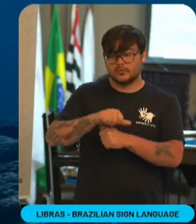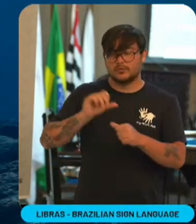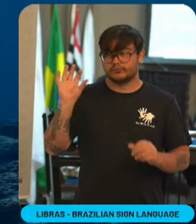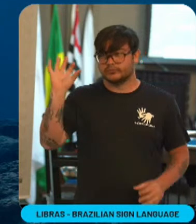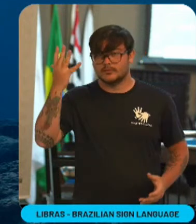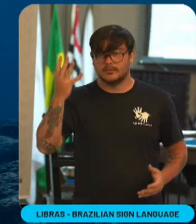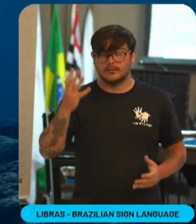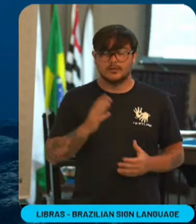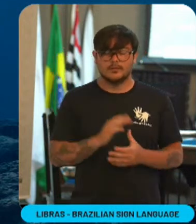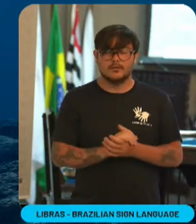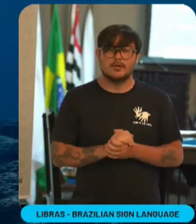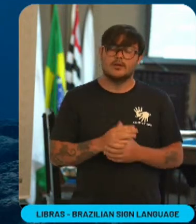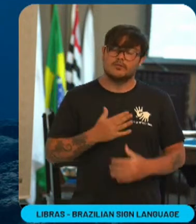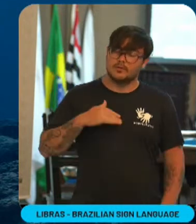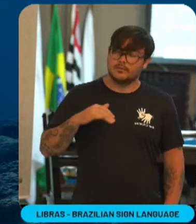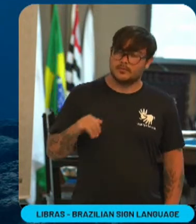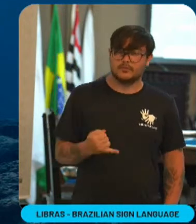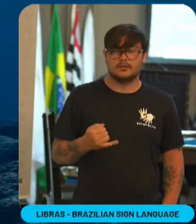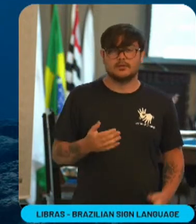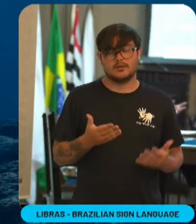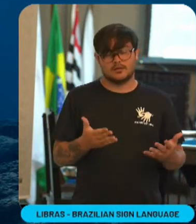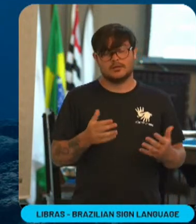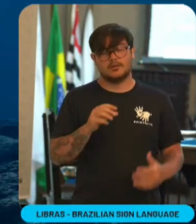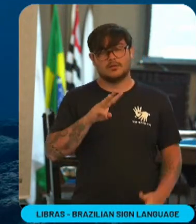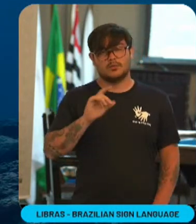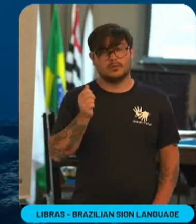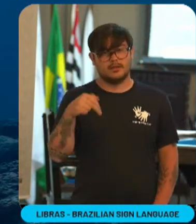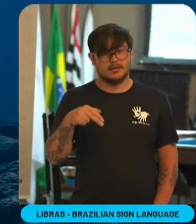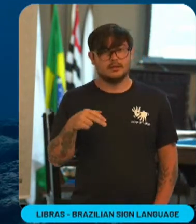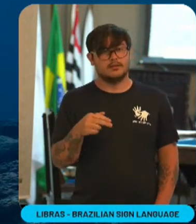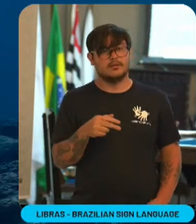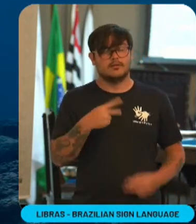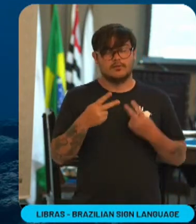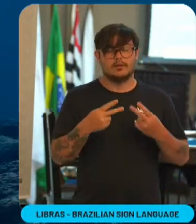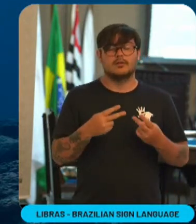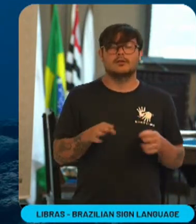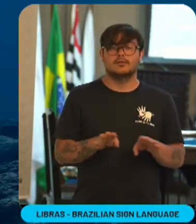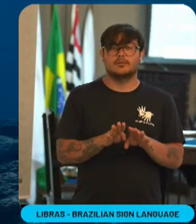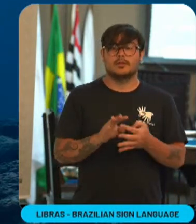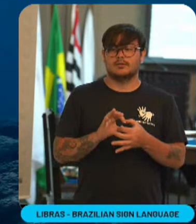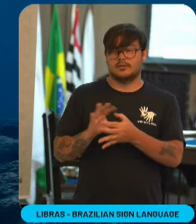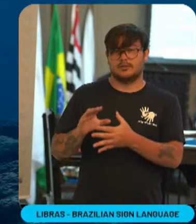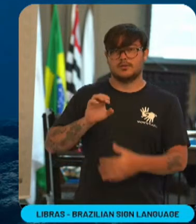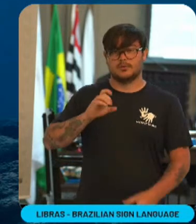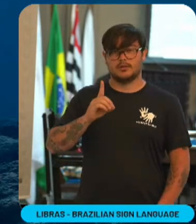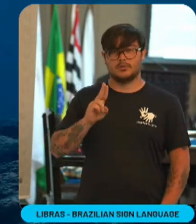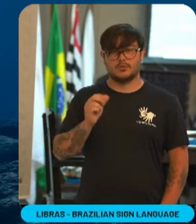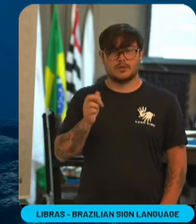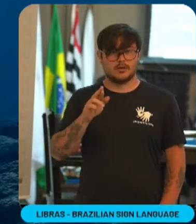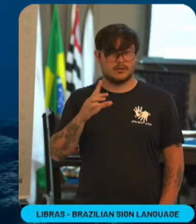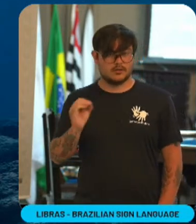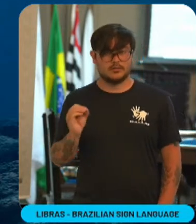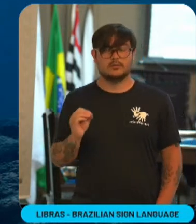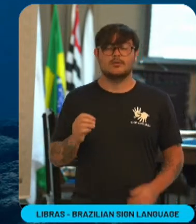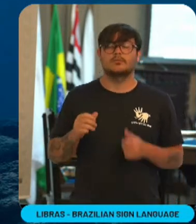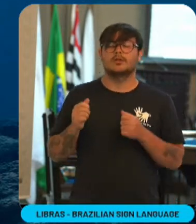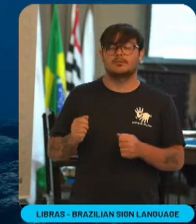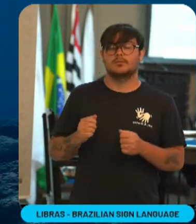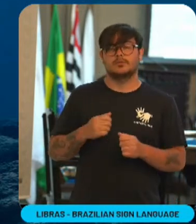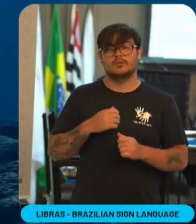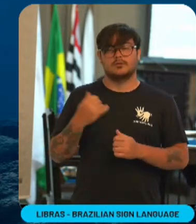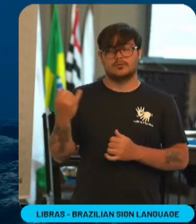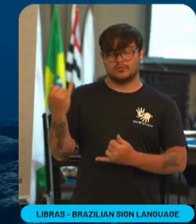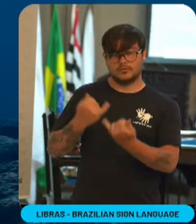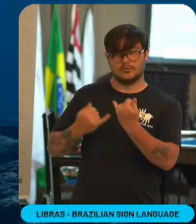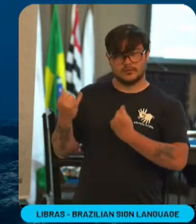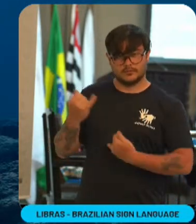planning to fight climate change. So I will take this opportunity that Pigtail and William talk and give